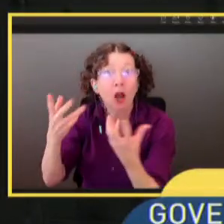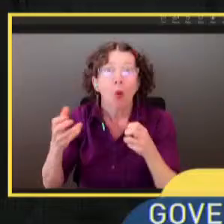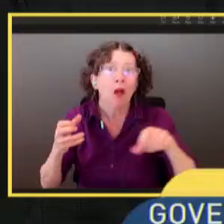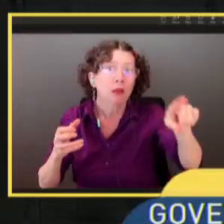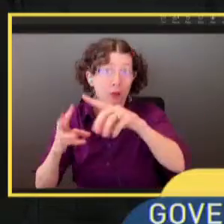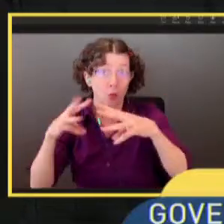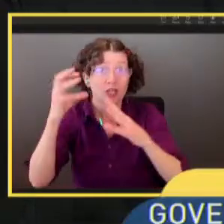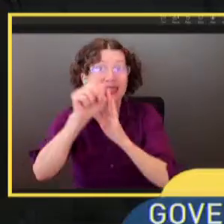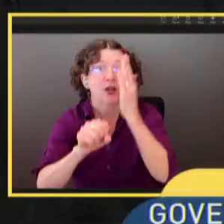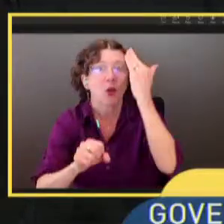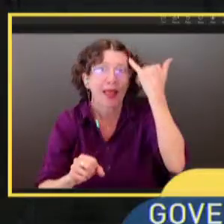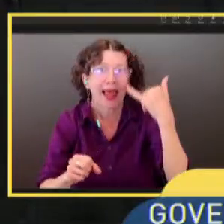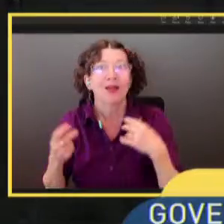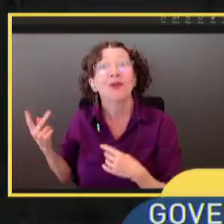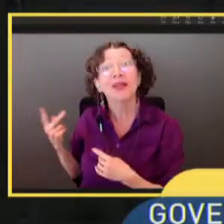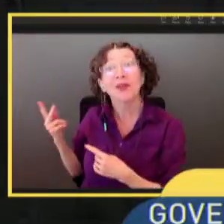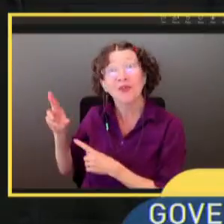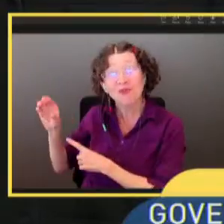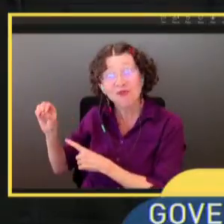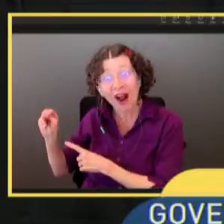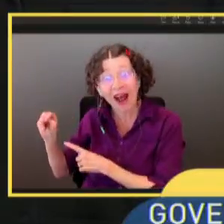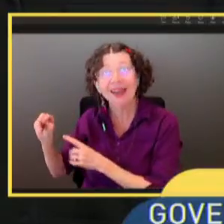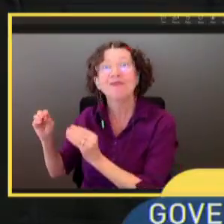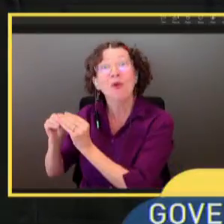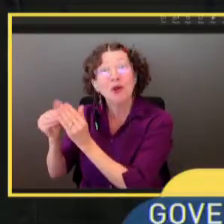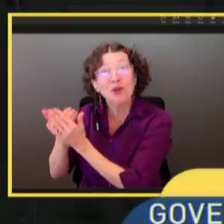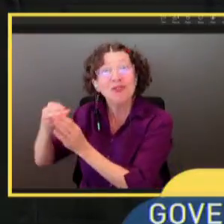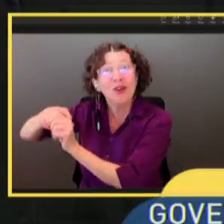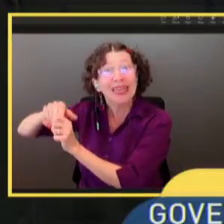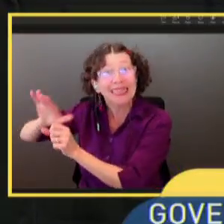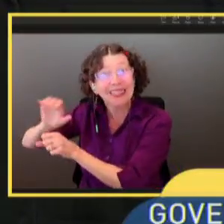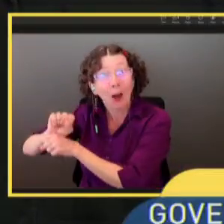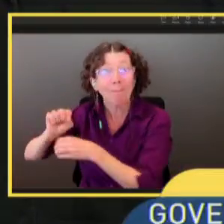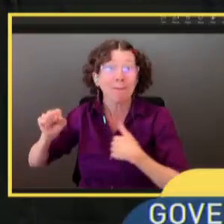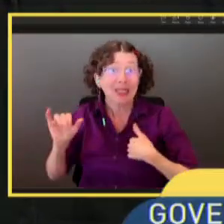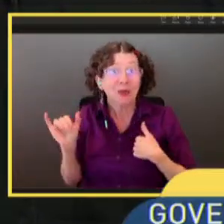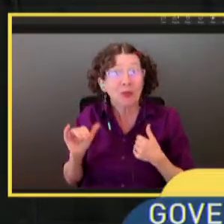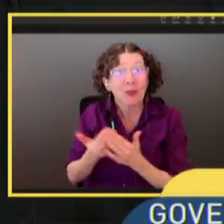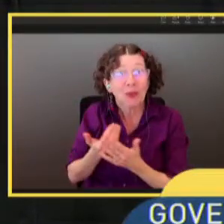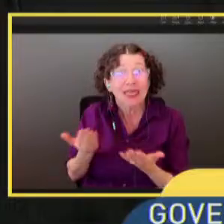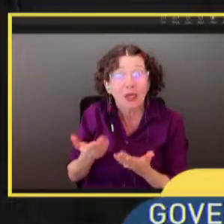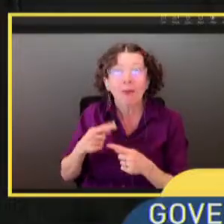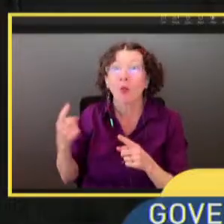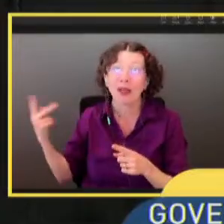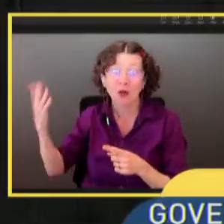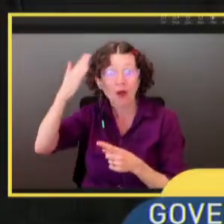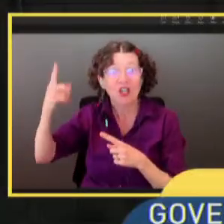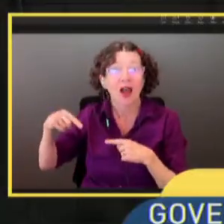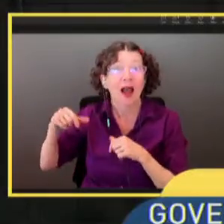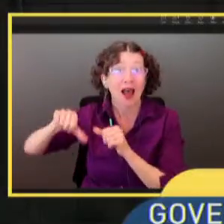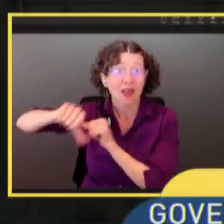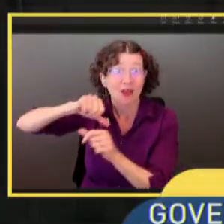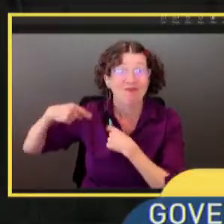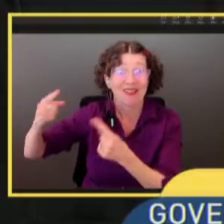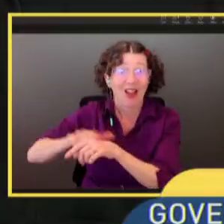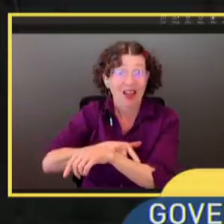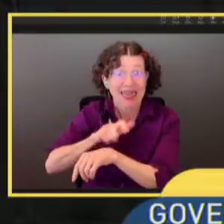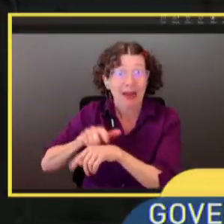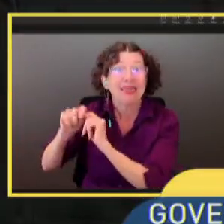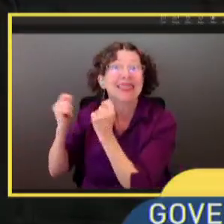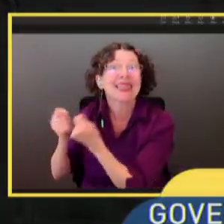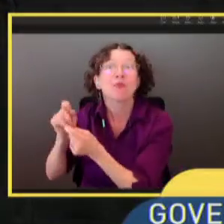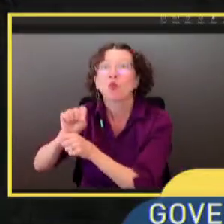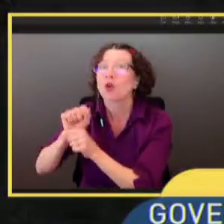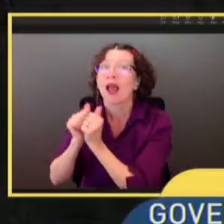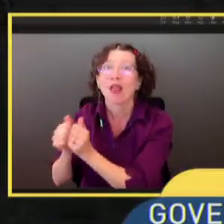around the state. We have many, many conversations every single day to share information and make sure we're on the same page. And I want the people of the state of Washington to